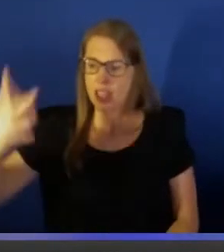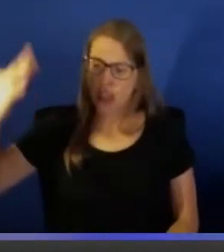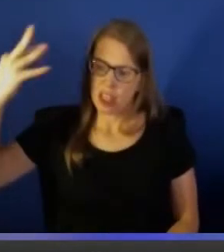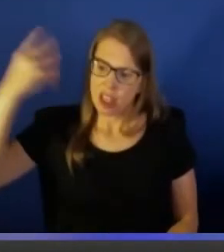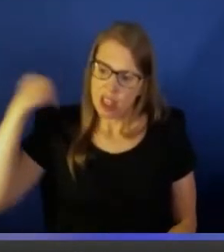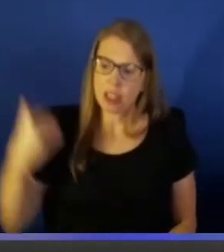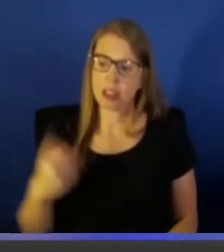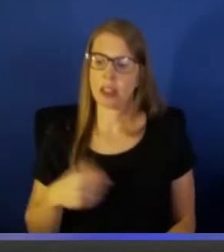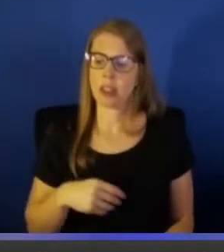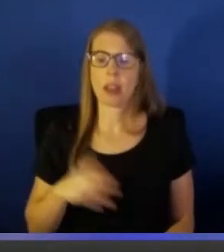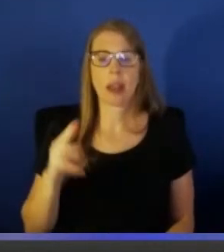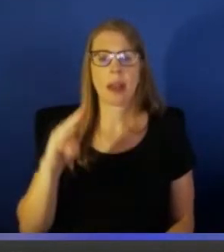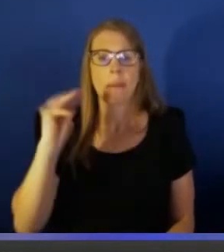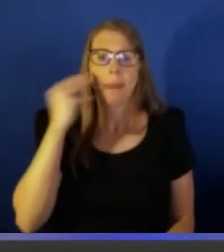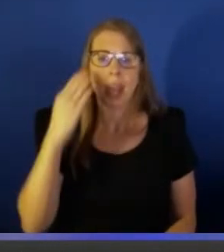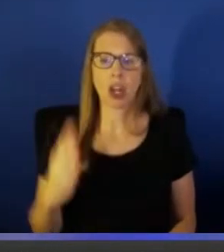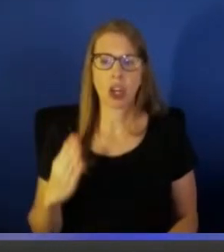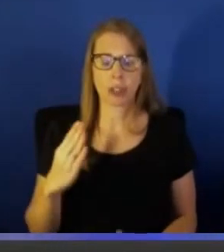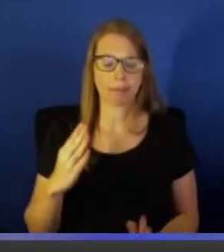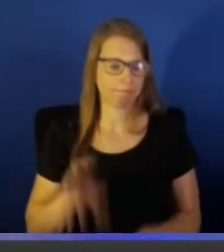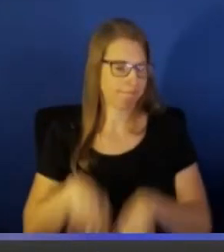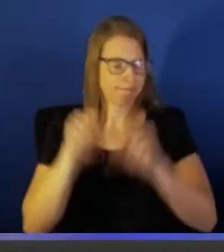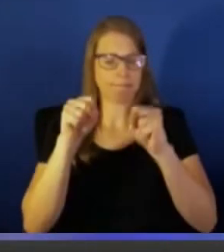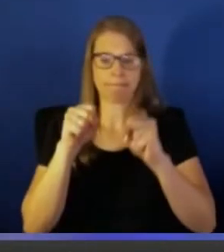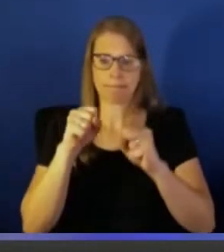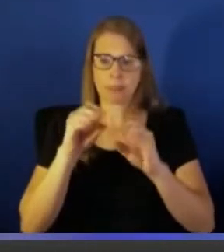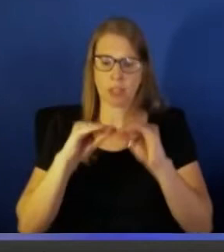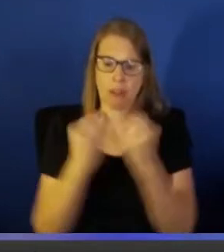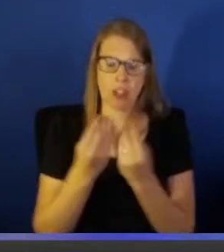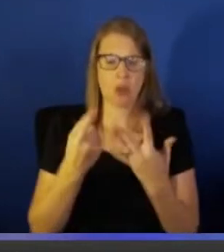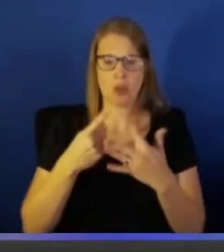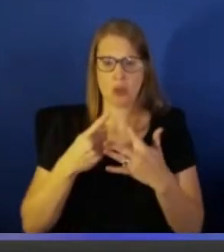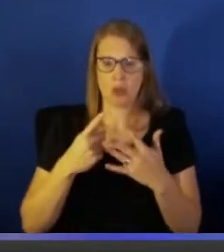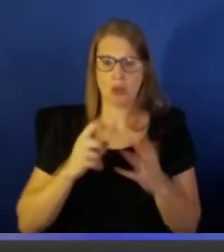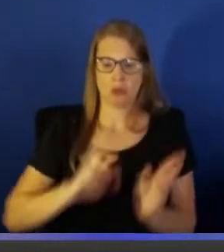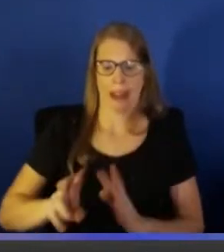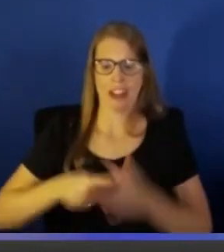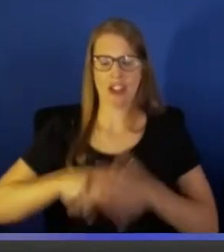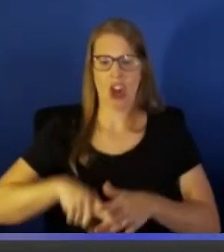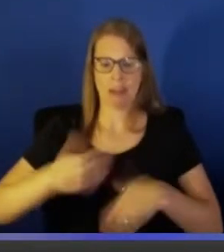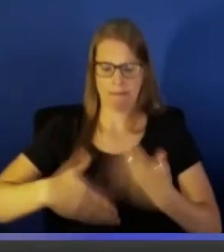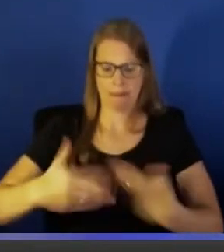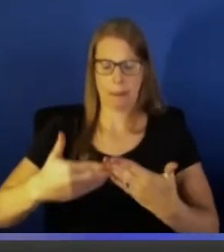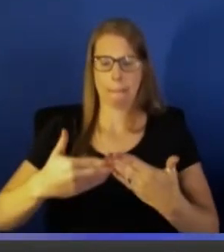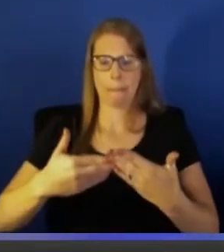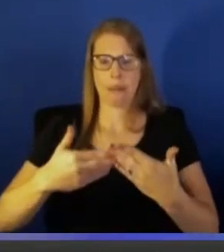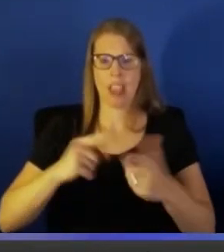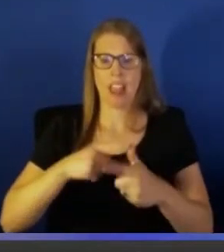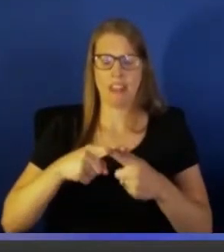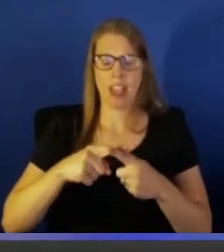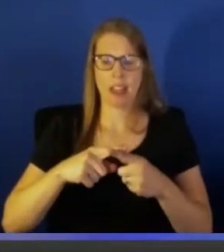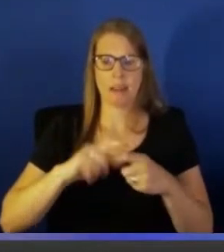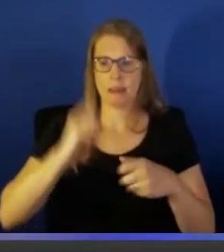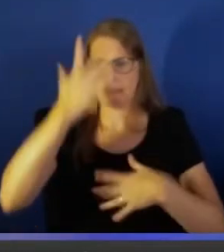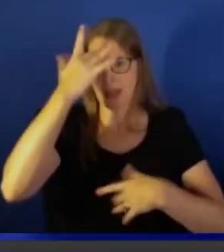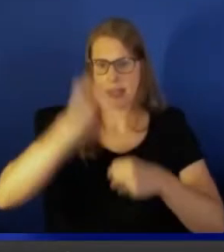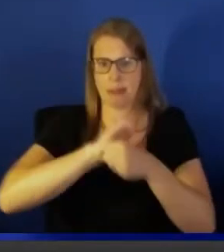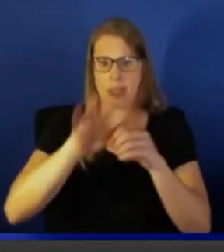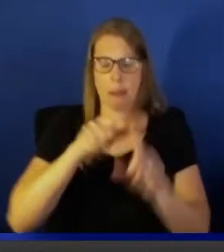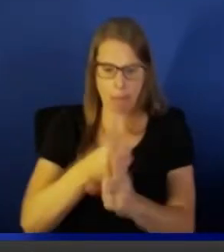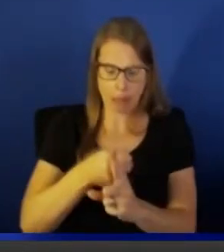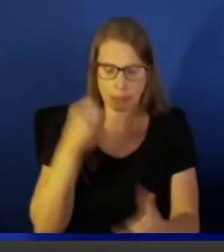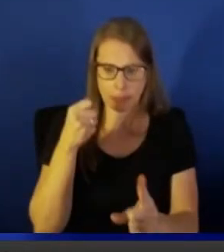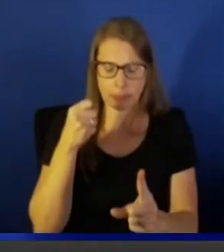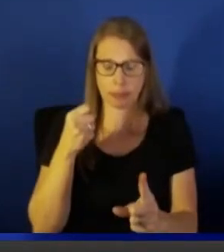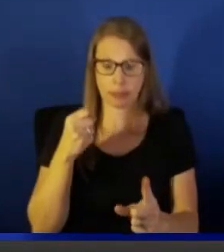office, ready to, push through some initiatives and get ready to fight for the city, and then this pandemic hits. What's it been like for you? I